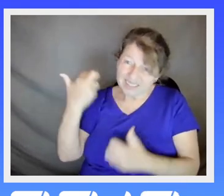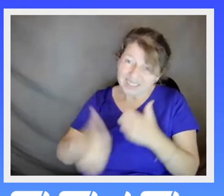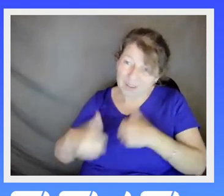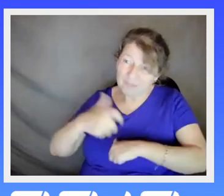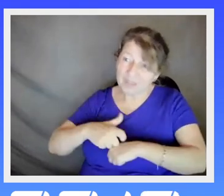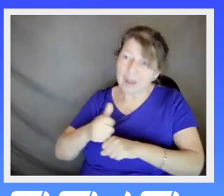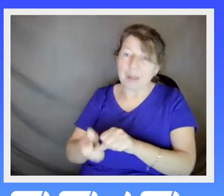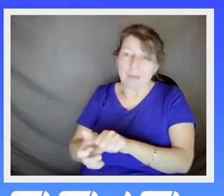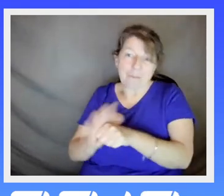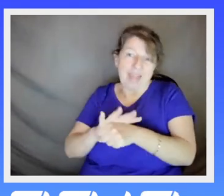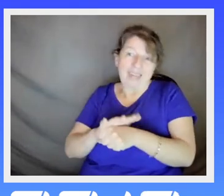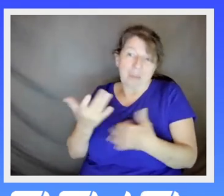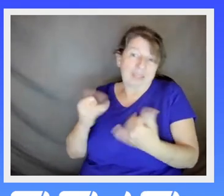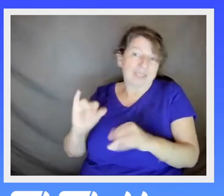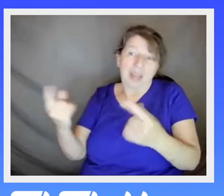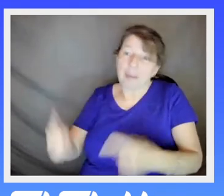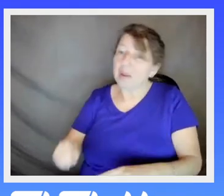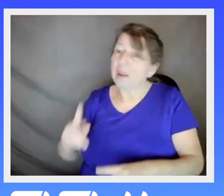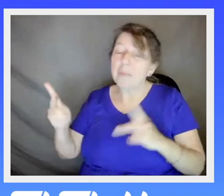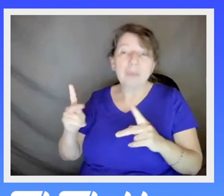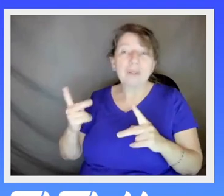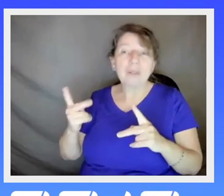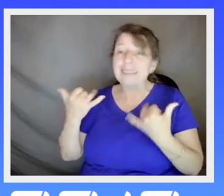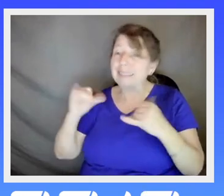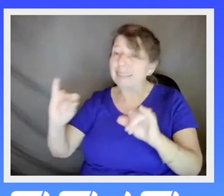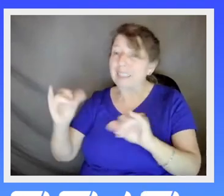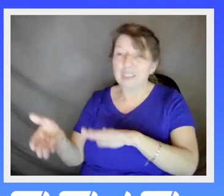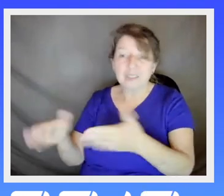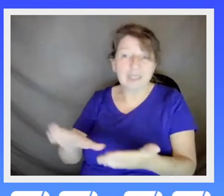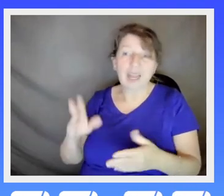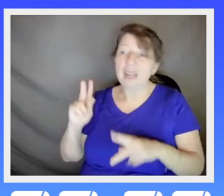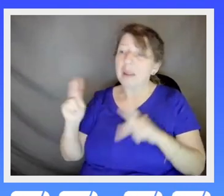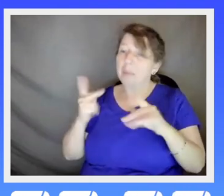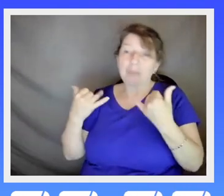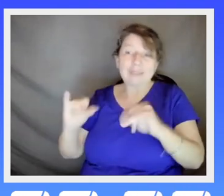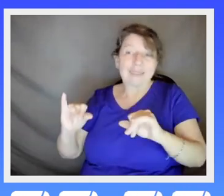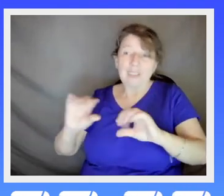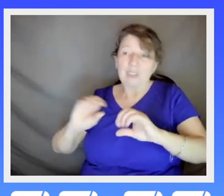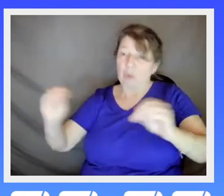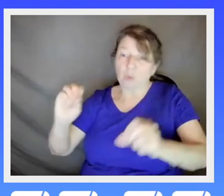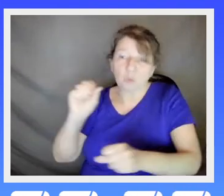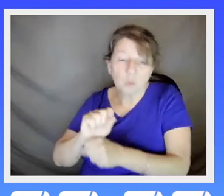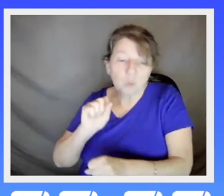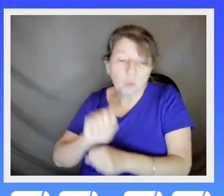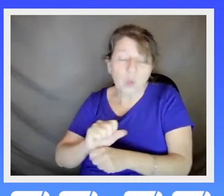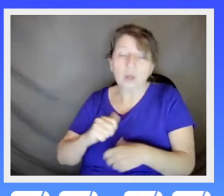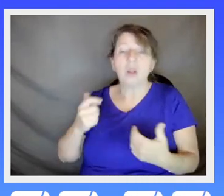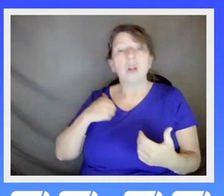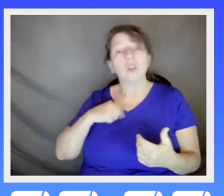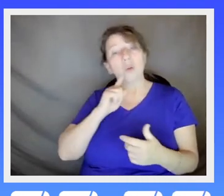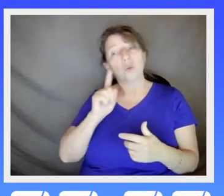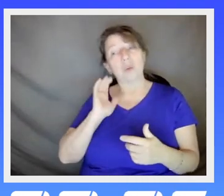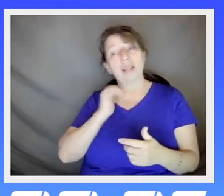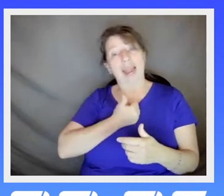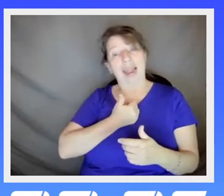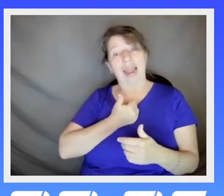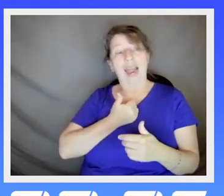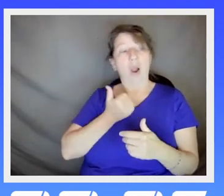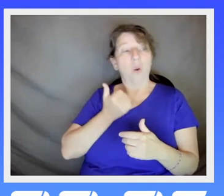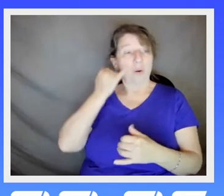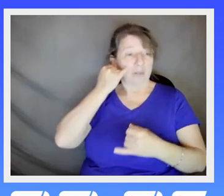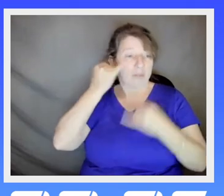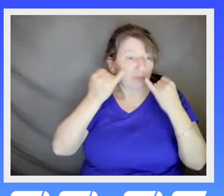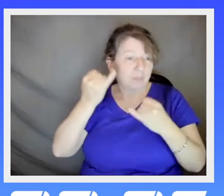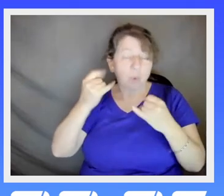losing their jobs. People are still losing their lives to COVID. And so I really appreciate the intentionality of the organizers to come together as a community